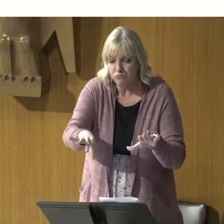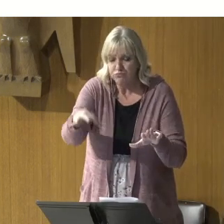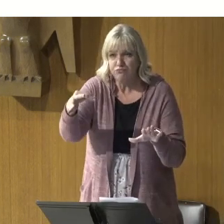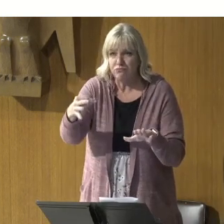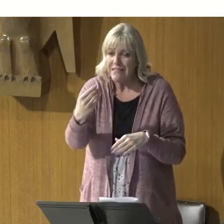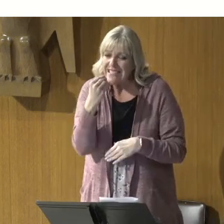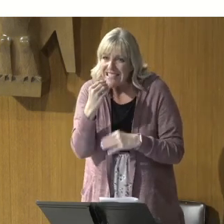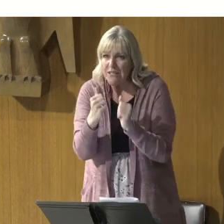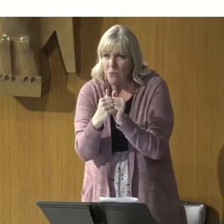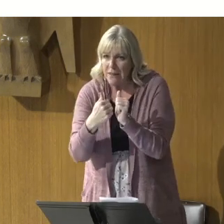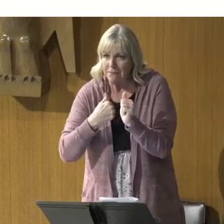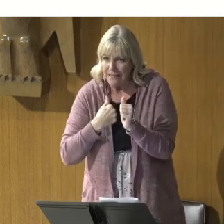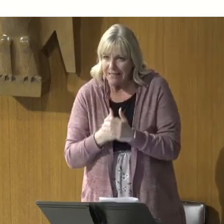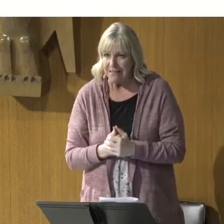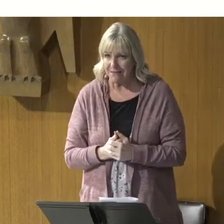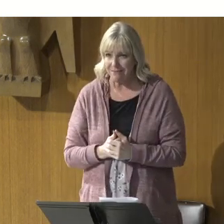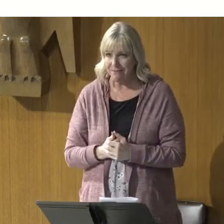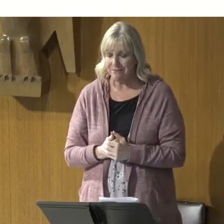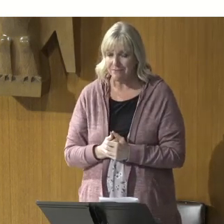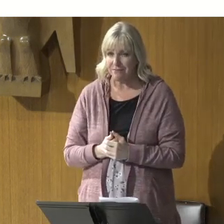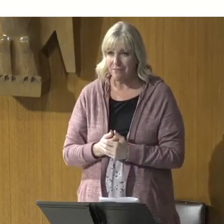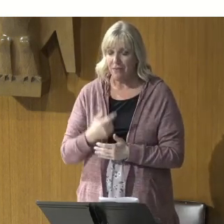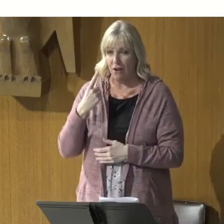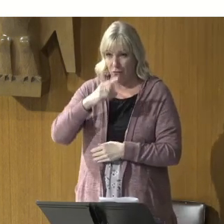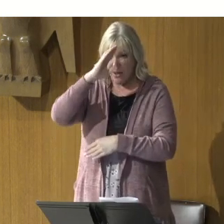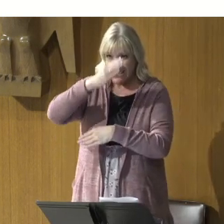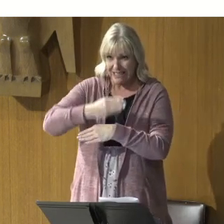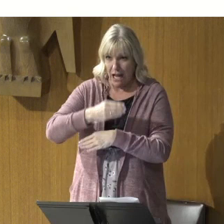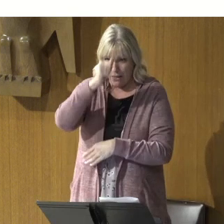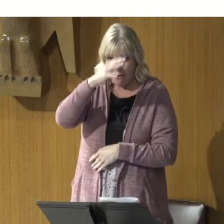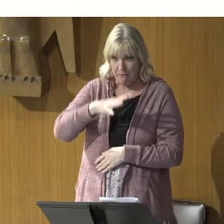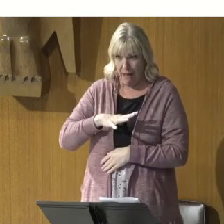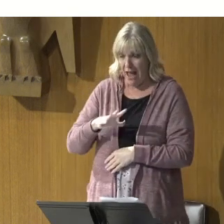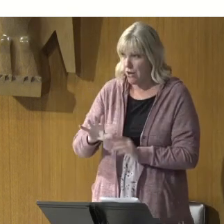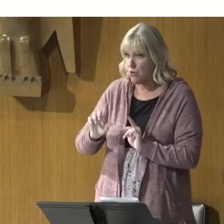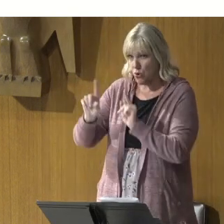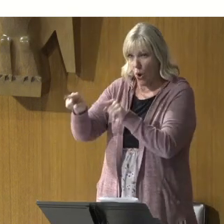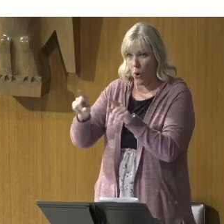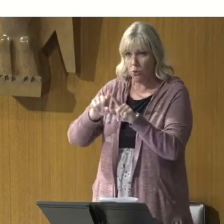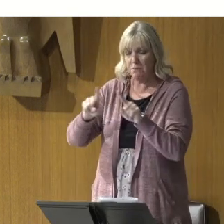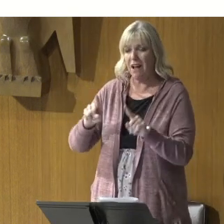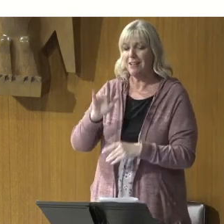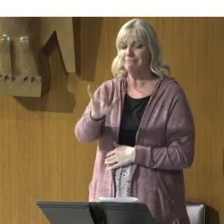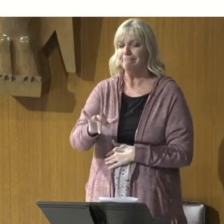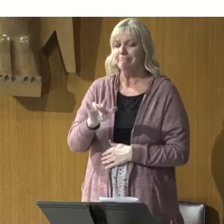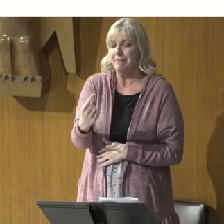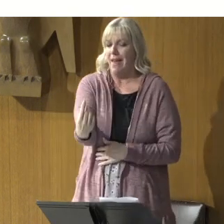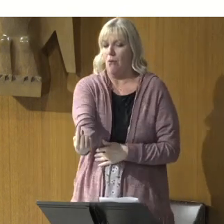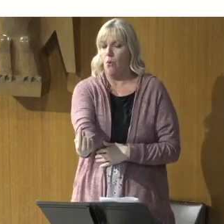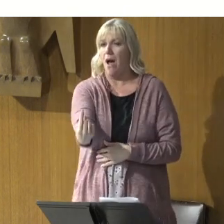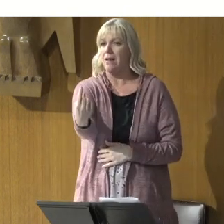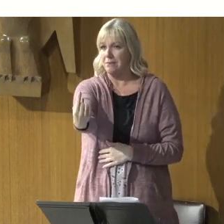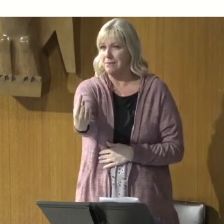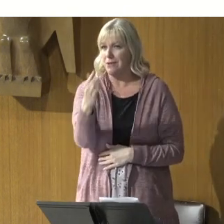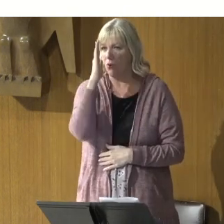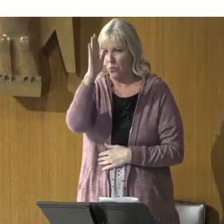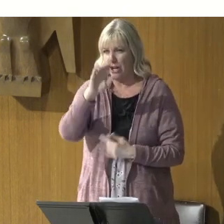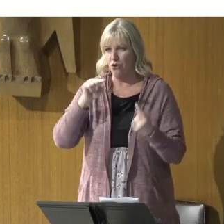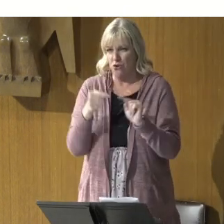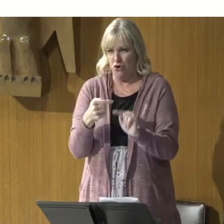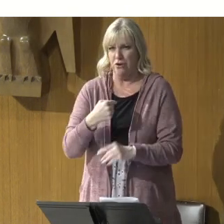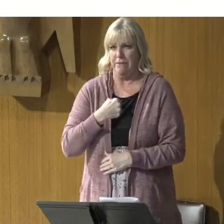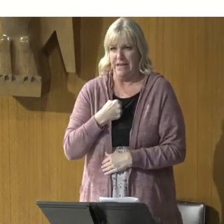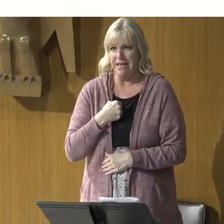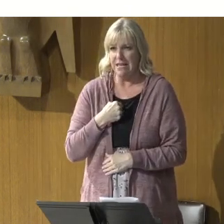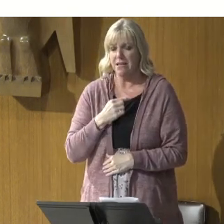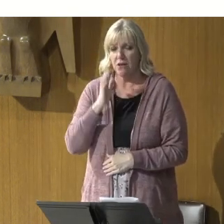For the Son of Man goes, and it is written of him. But woe to that one by whom the Son of Man is betrayed. It would have